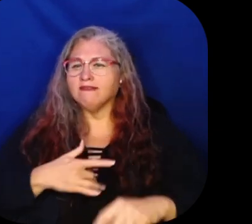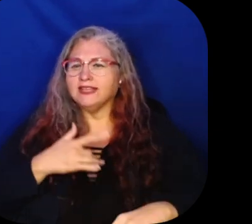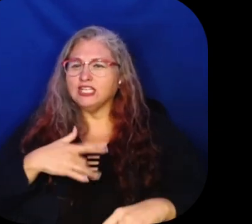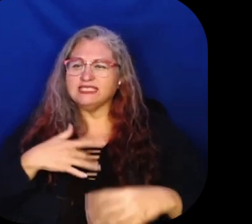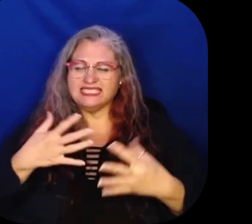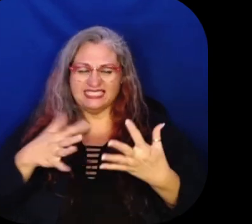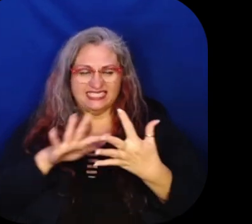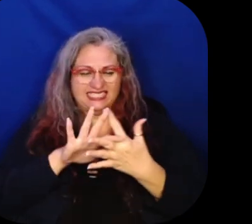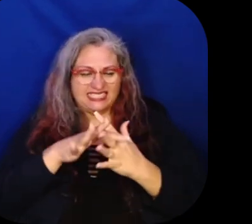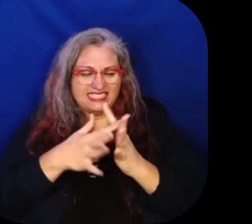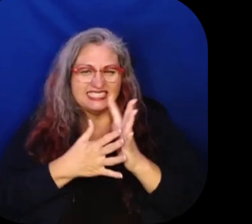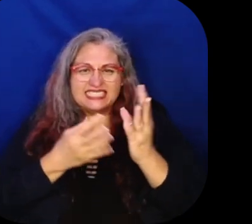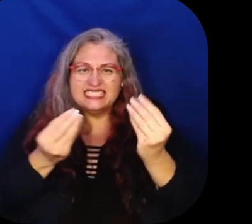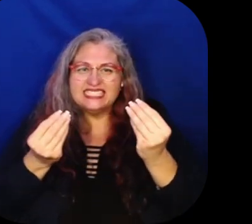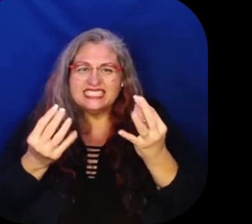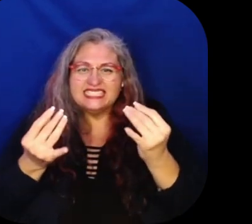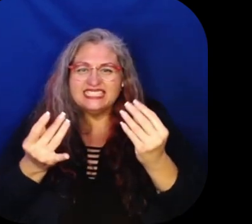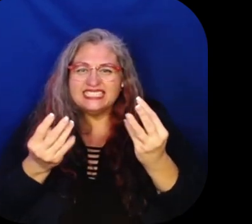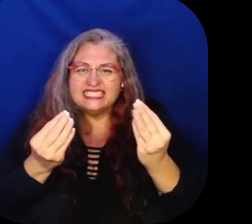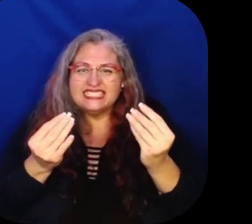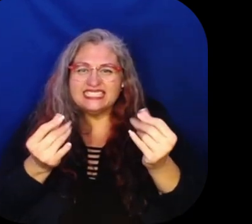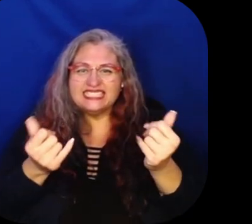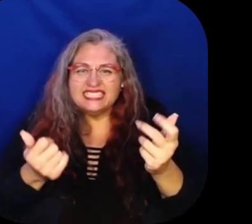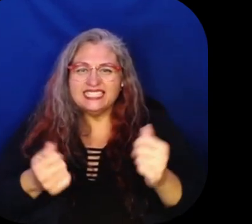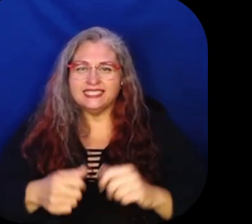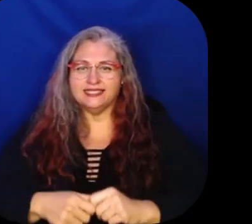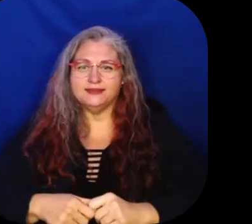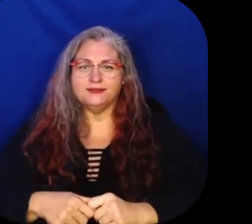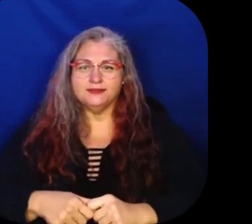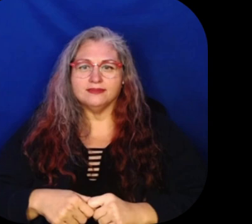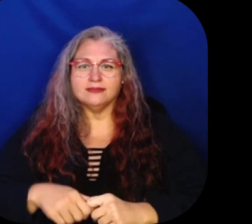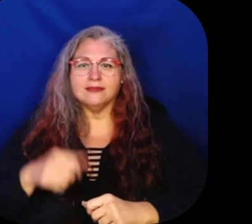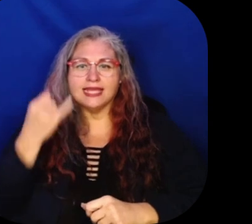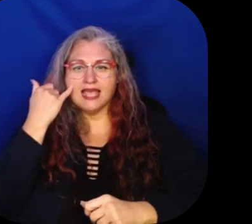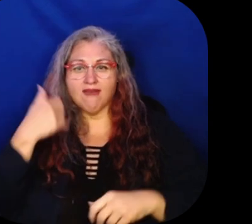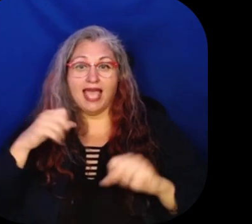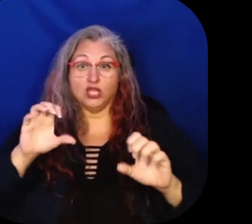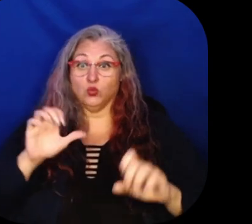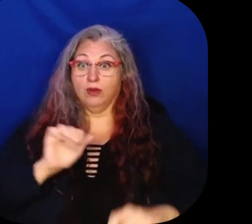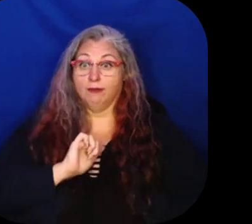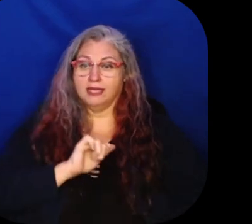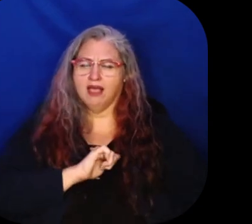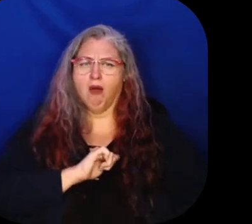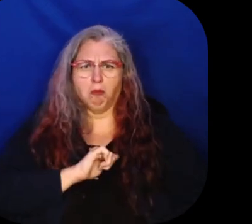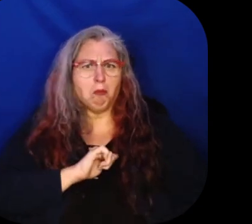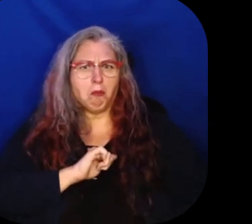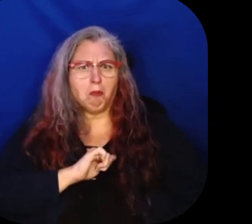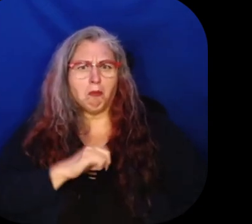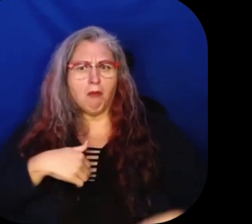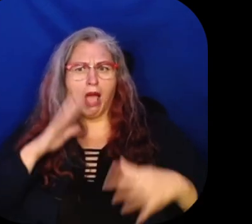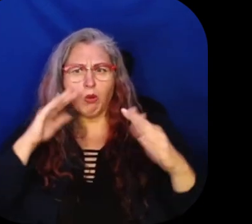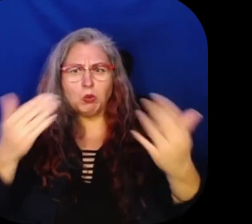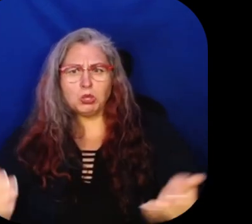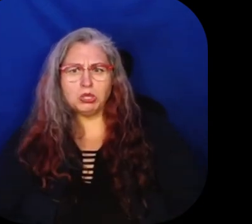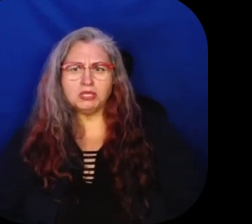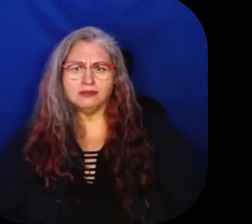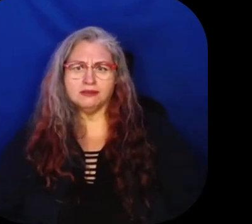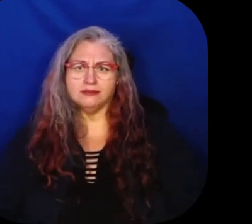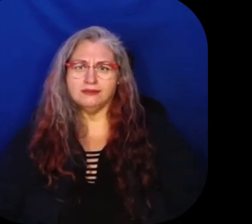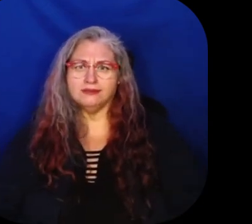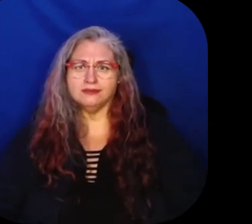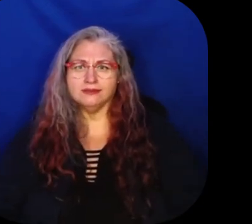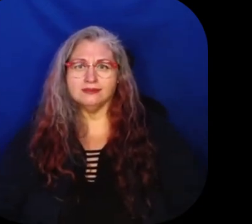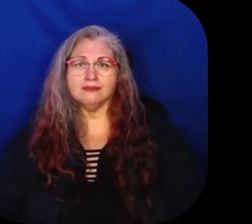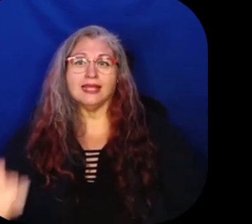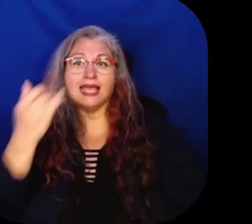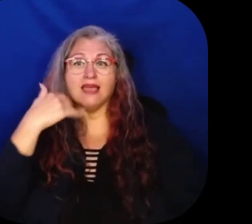my fingers. If I could do it myself, I would. If I could do